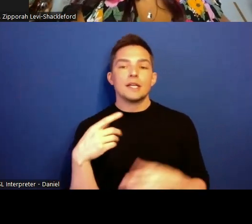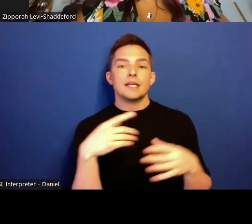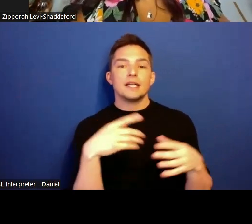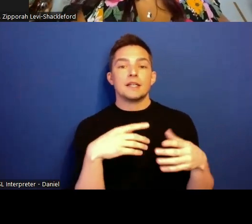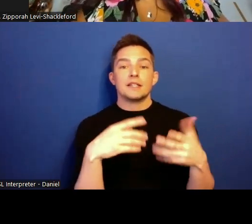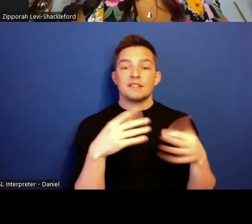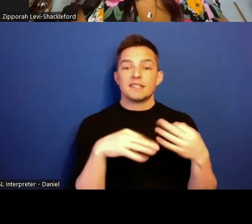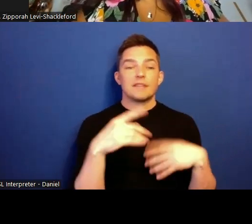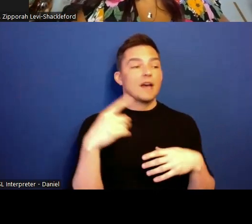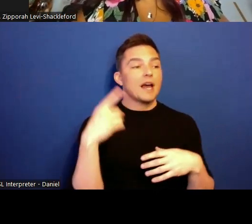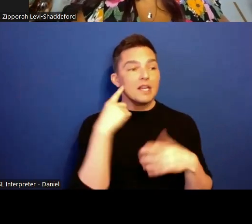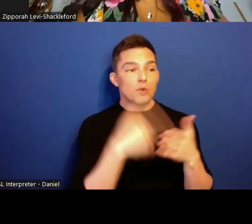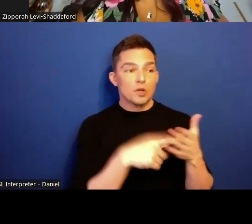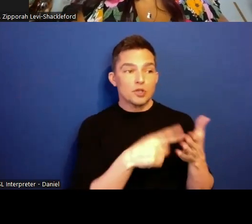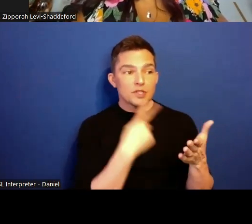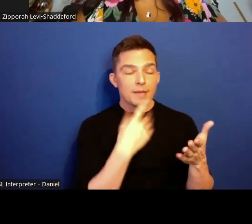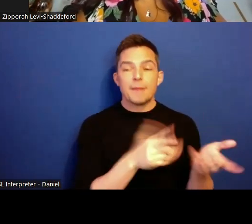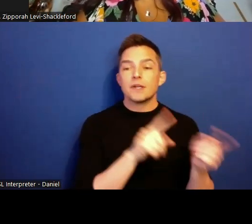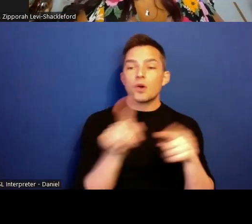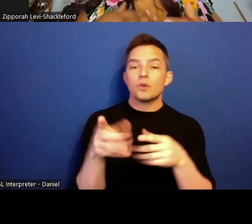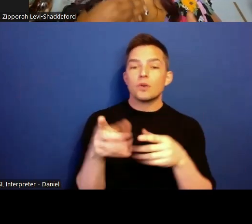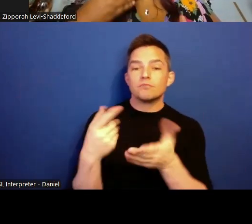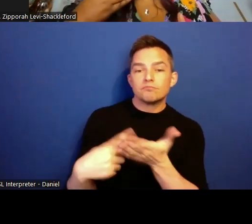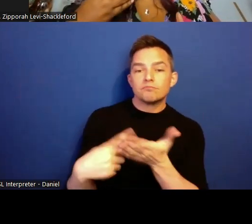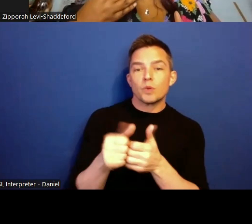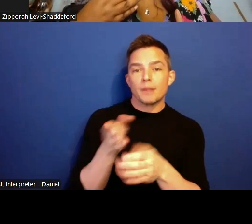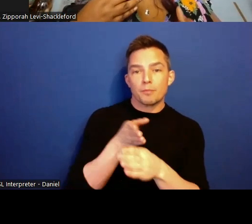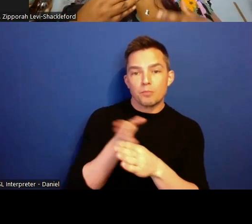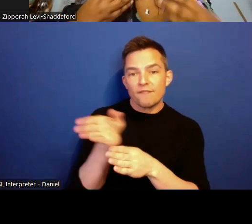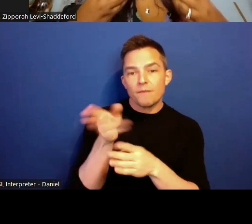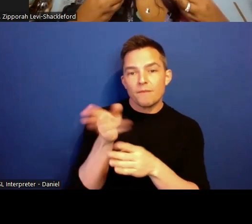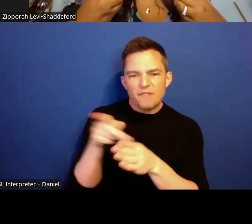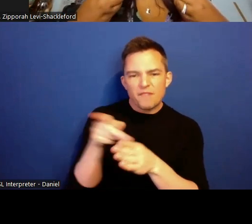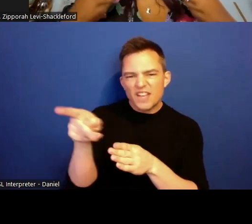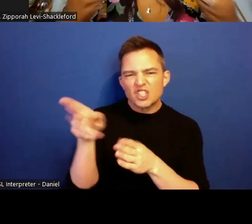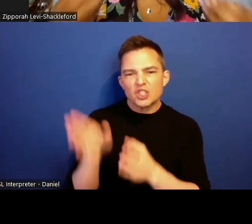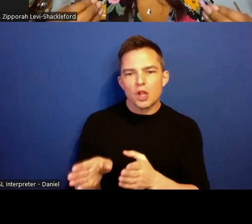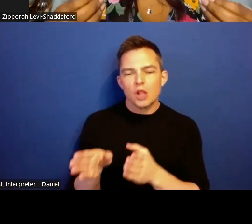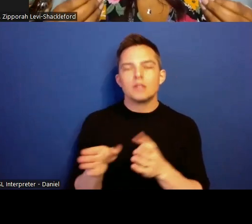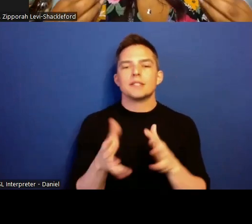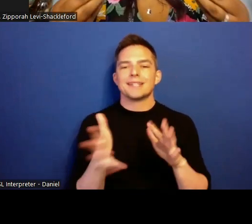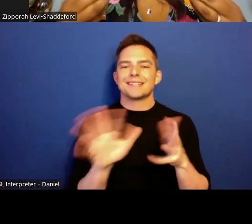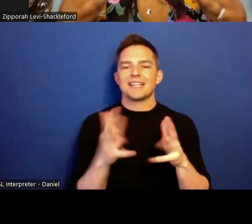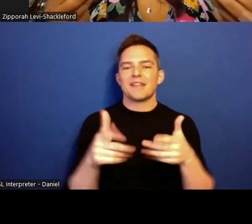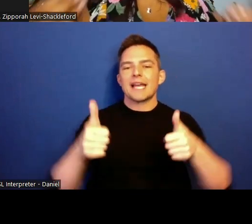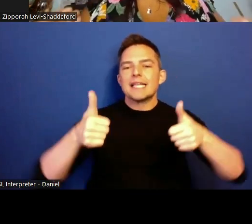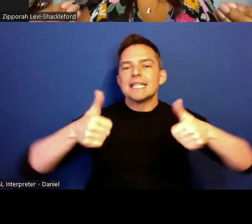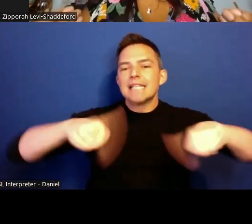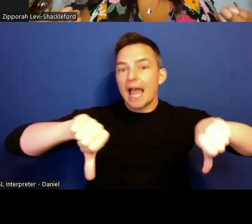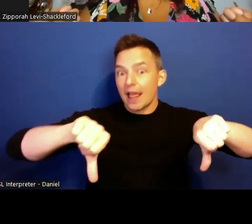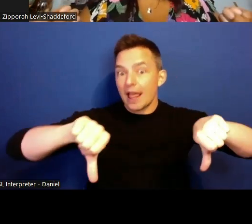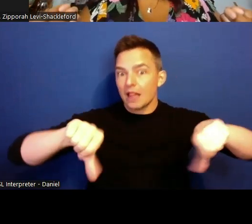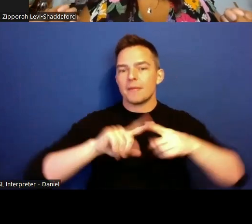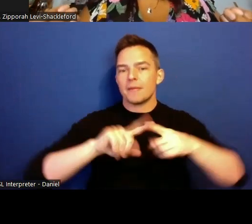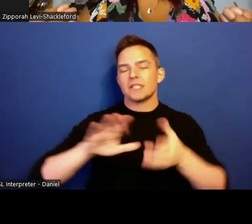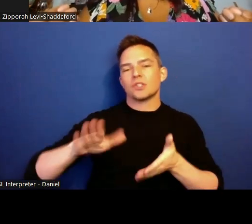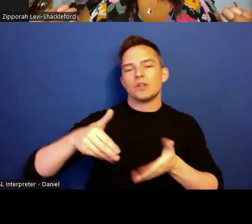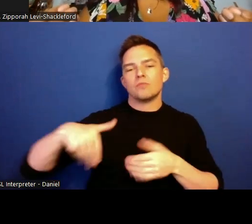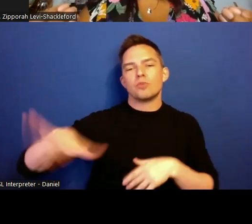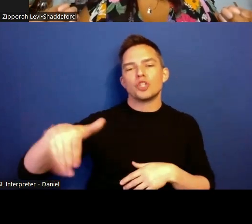about going to, speak with a professional or something. It's it's a denial, but it's pushed off.